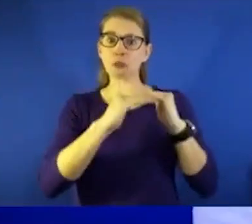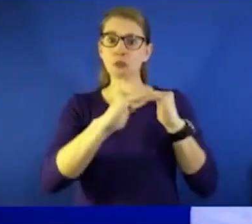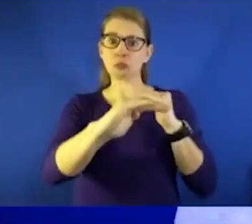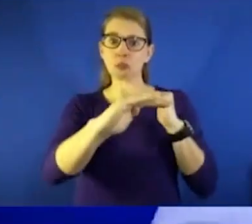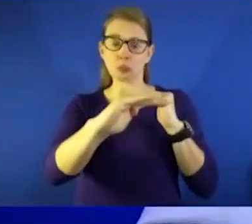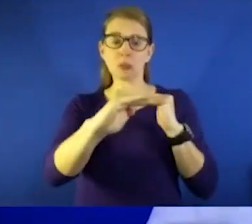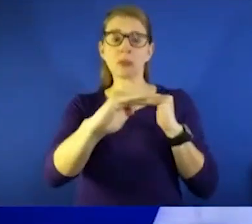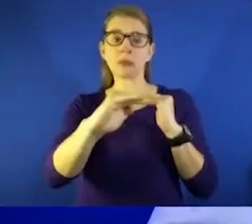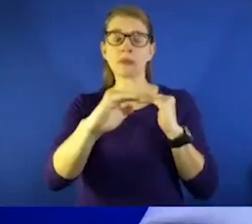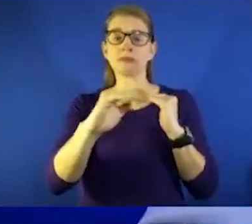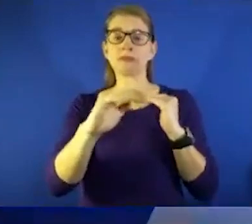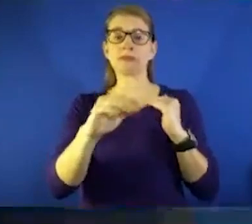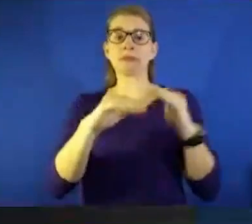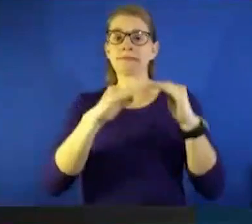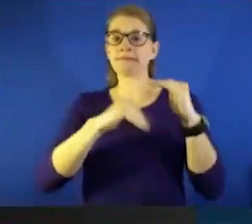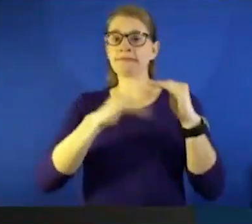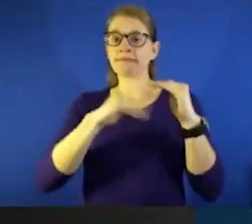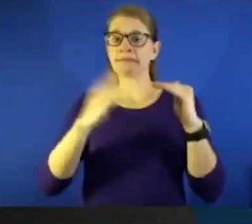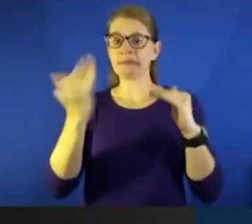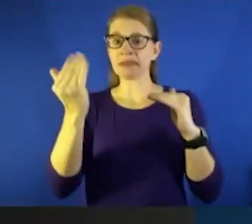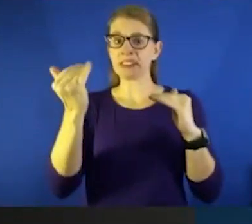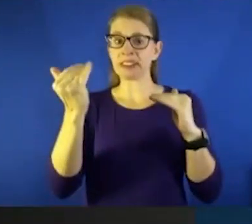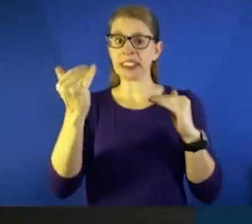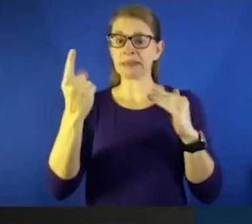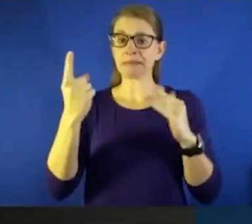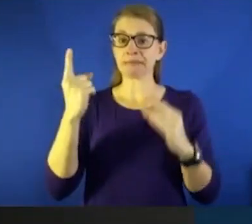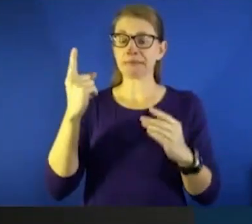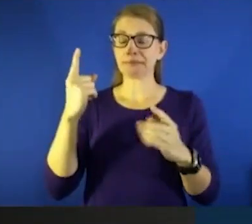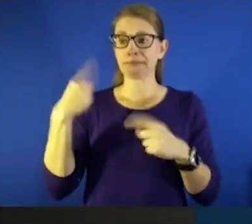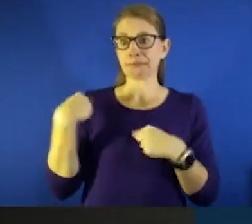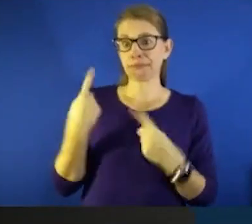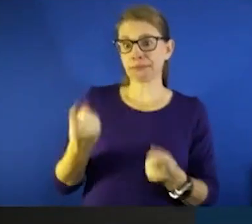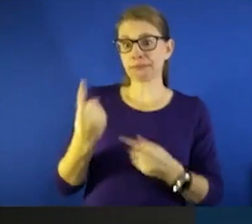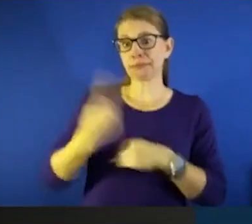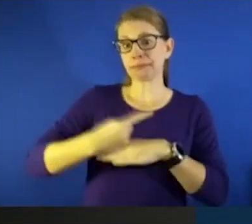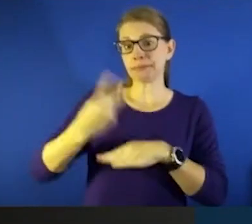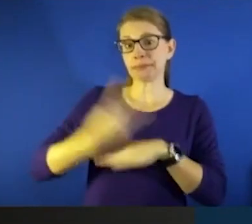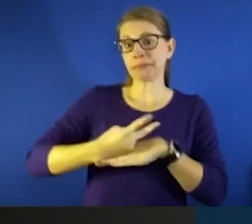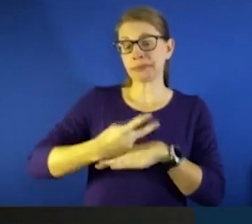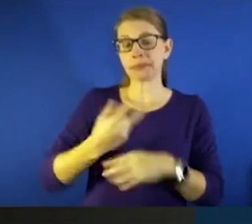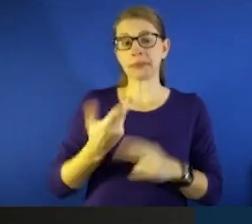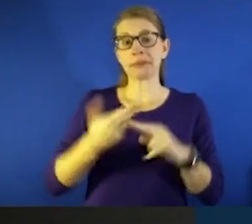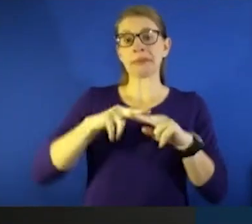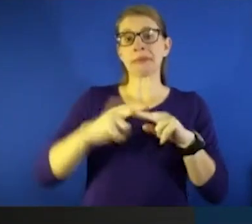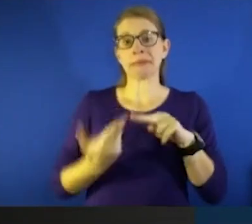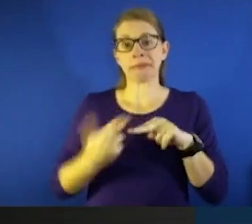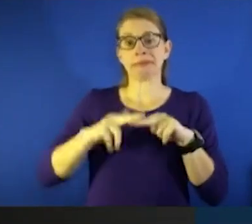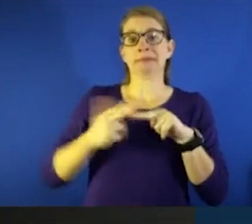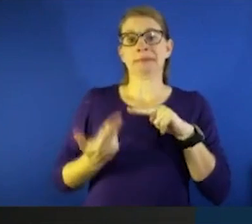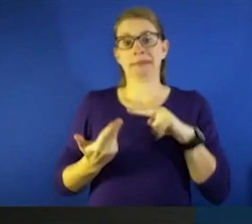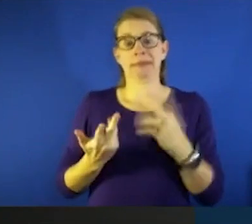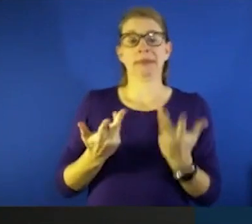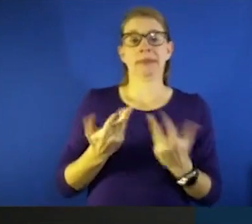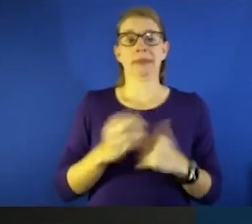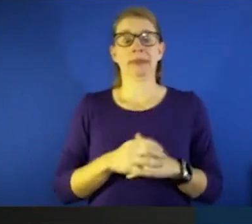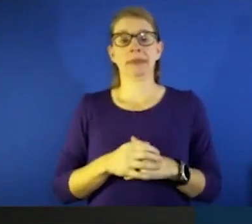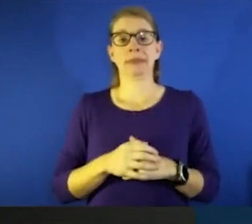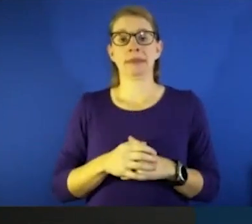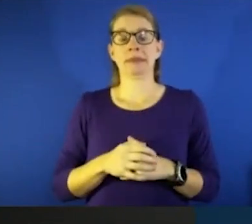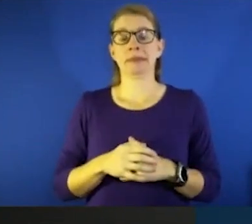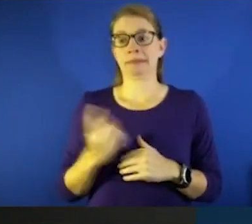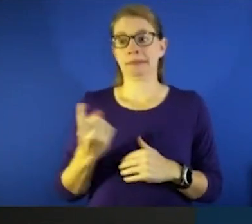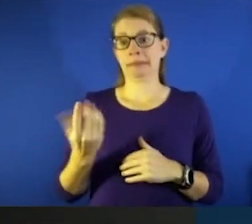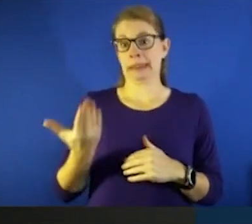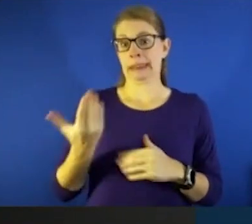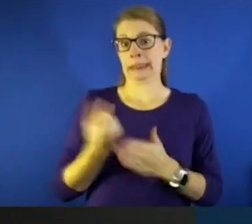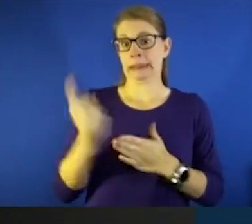now under 15 for the last couple days, or we've had some blips. Or lower blips this last week. We have 14